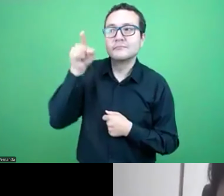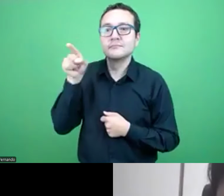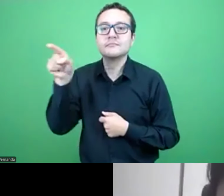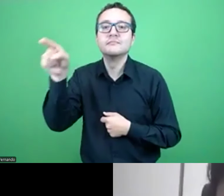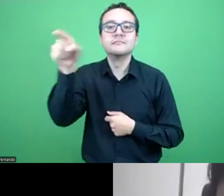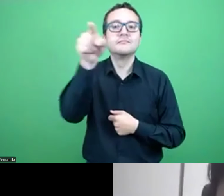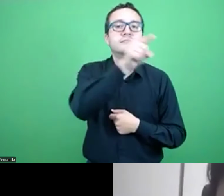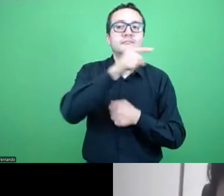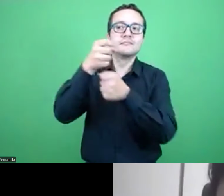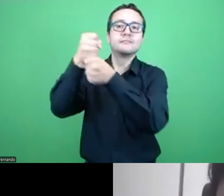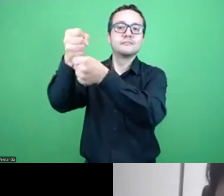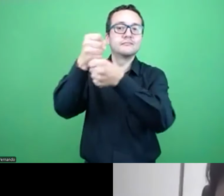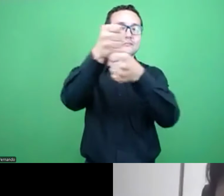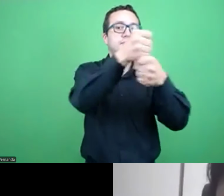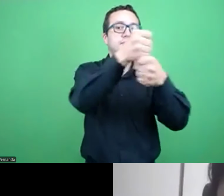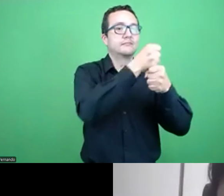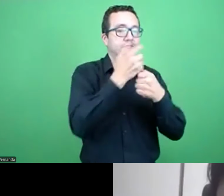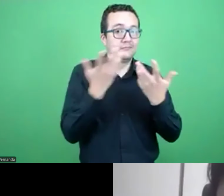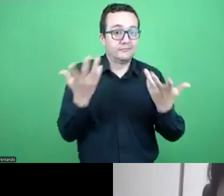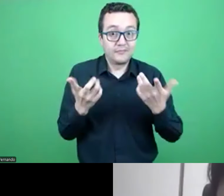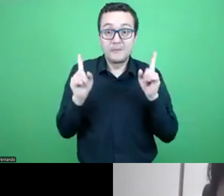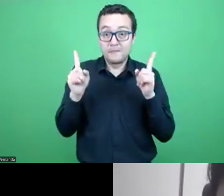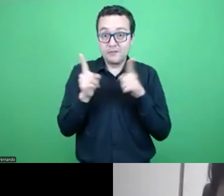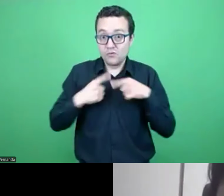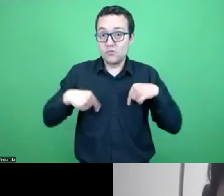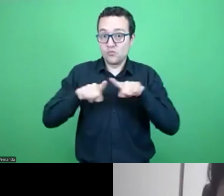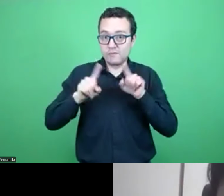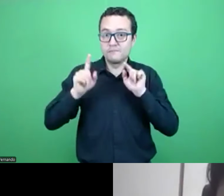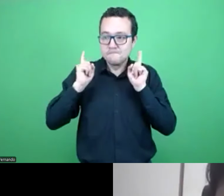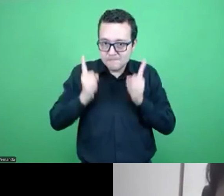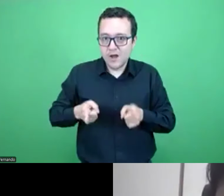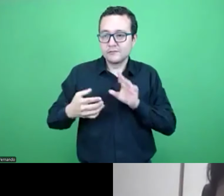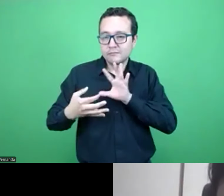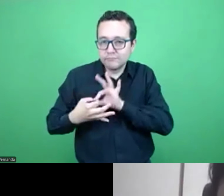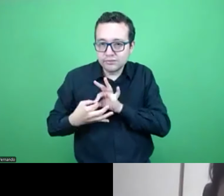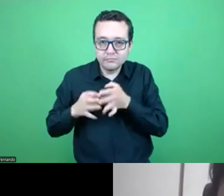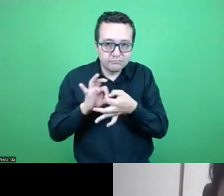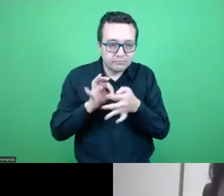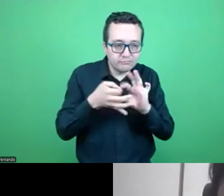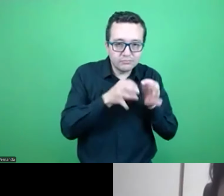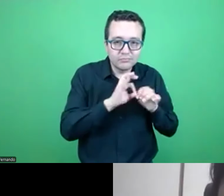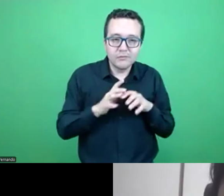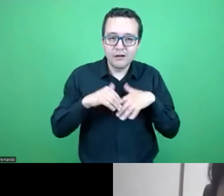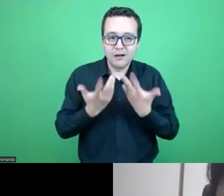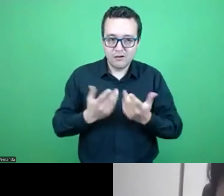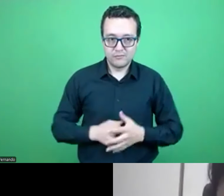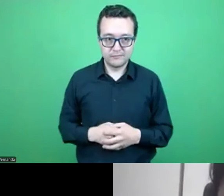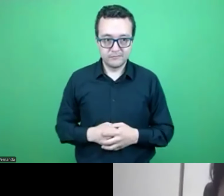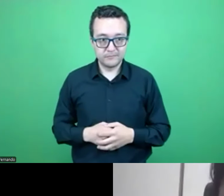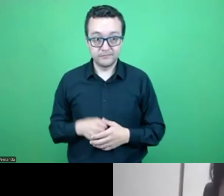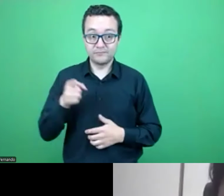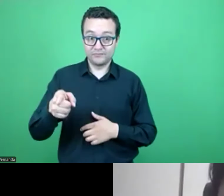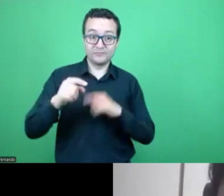the acceleration of the achievement of the SDGs will be held only if we have partnerships with